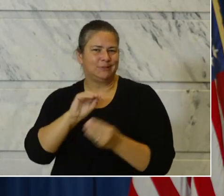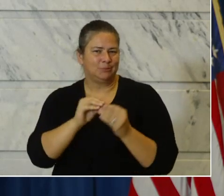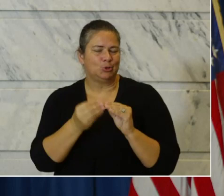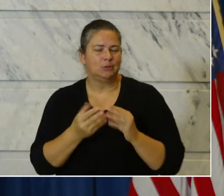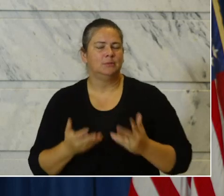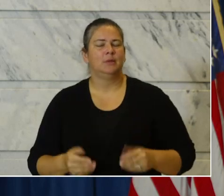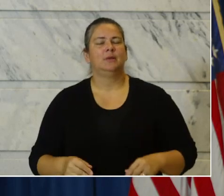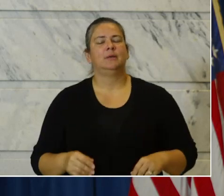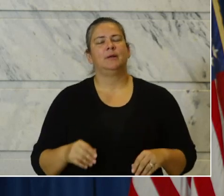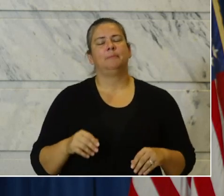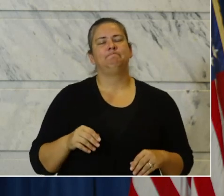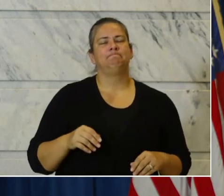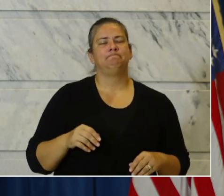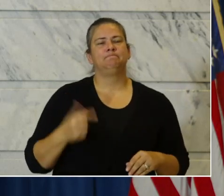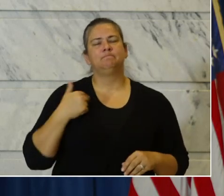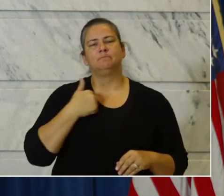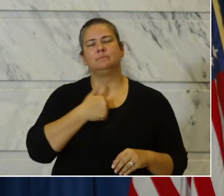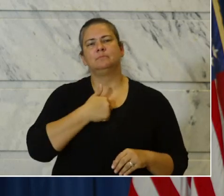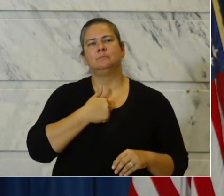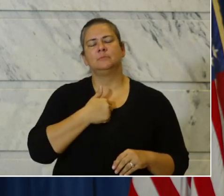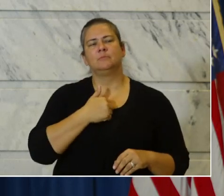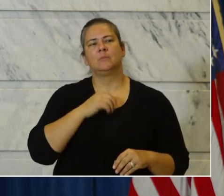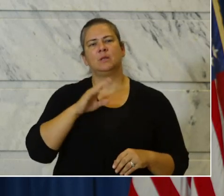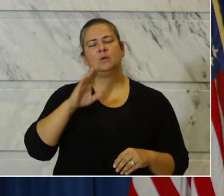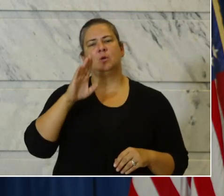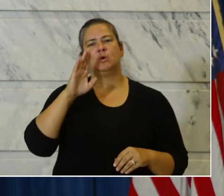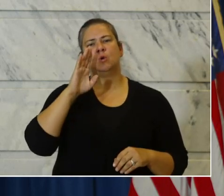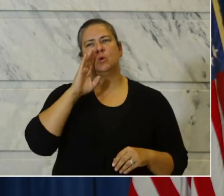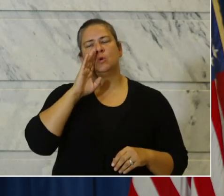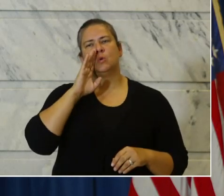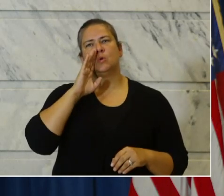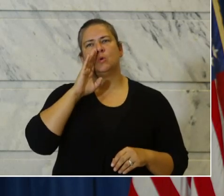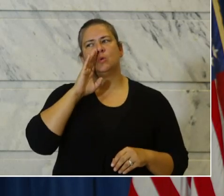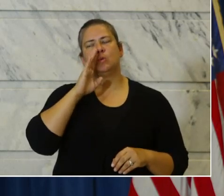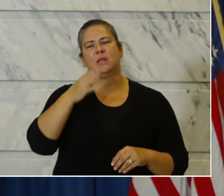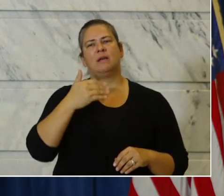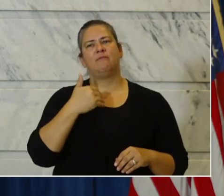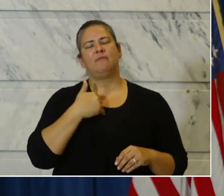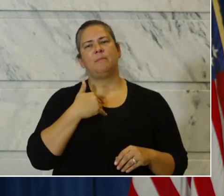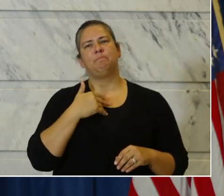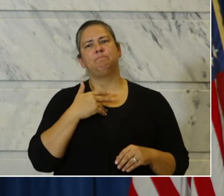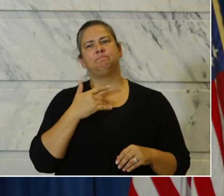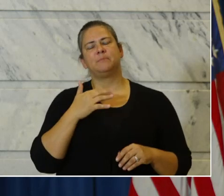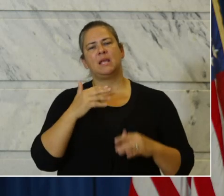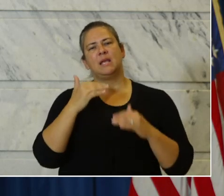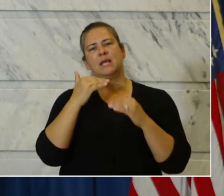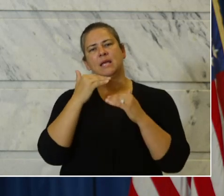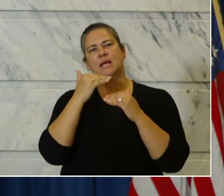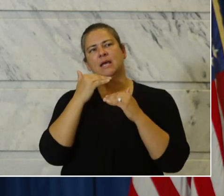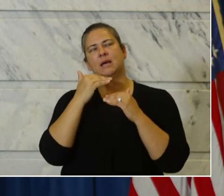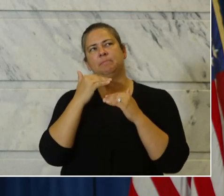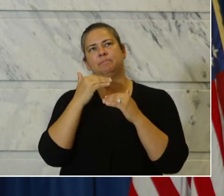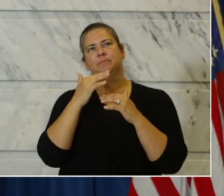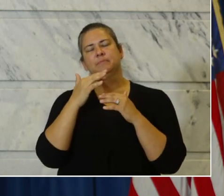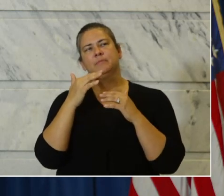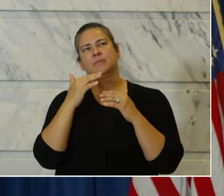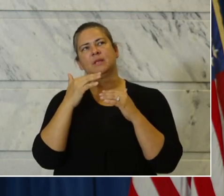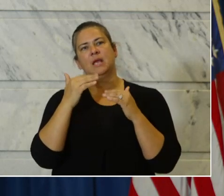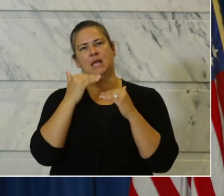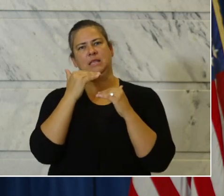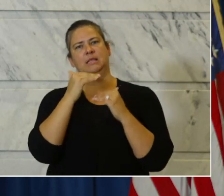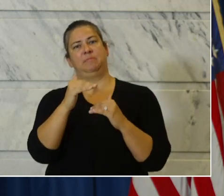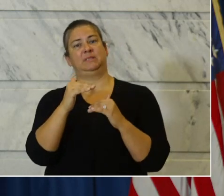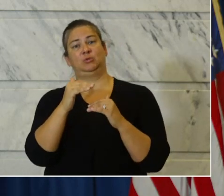be conducting limited missions that are there for